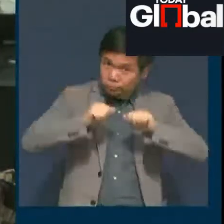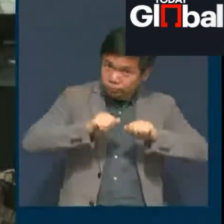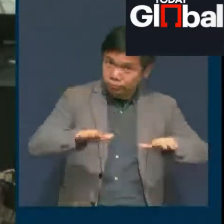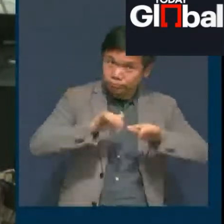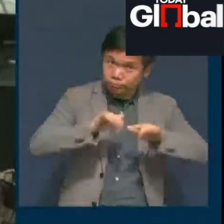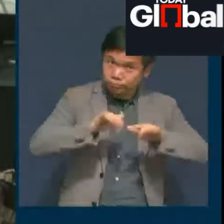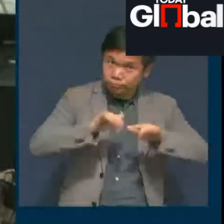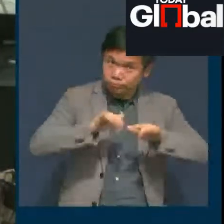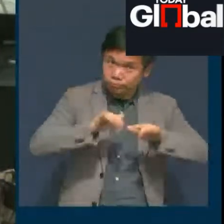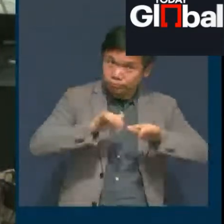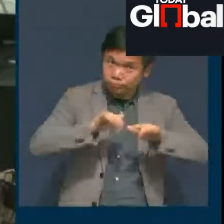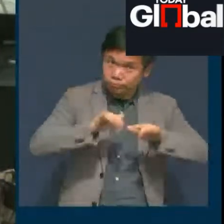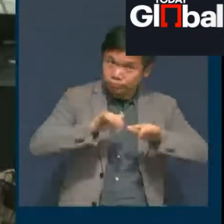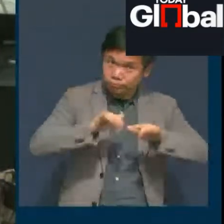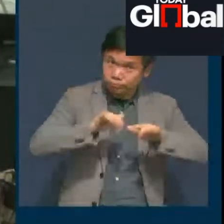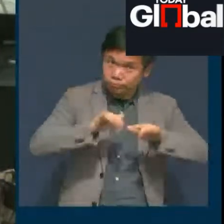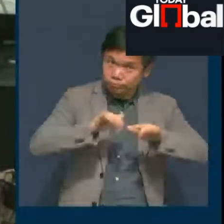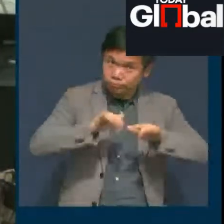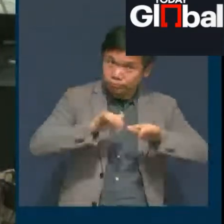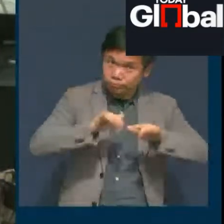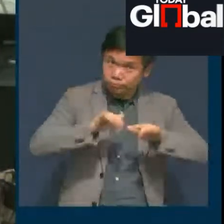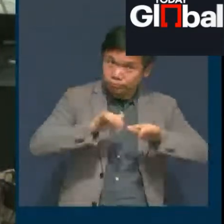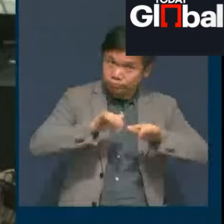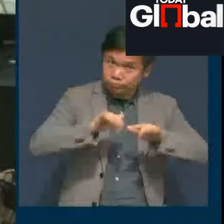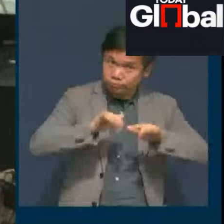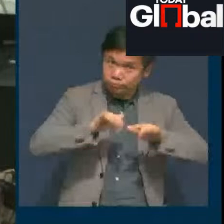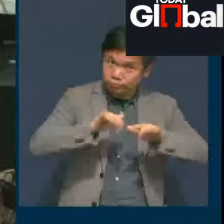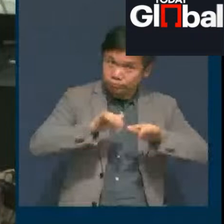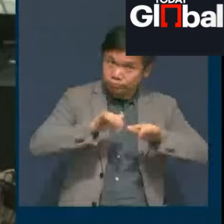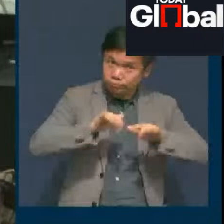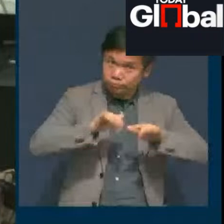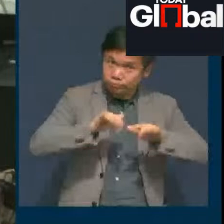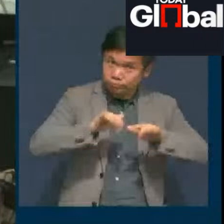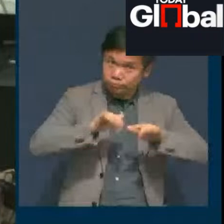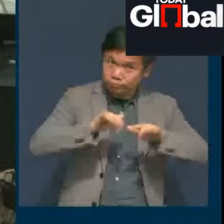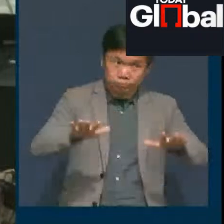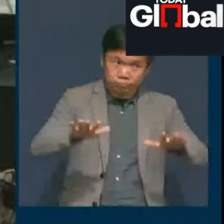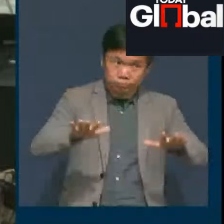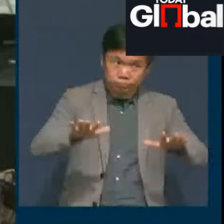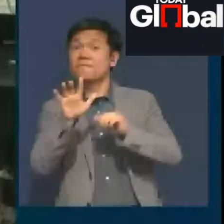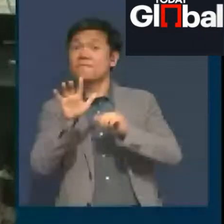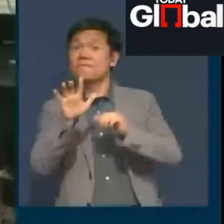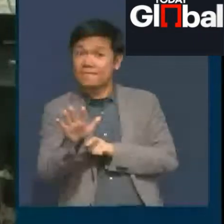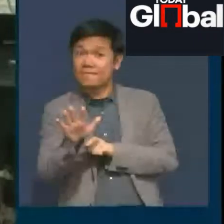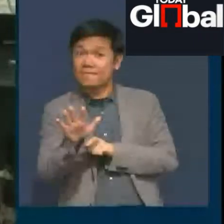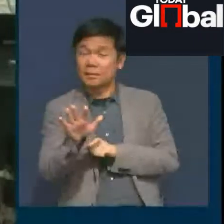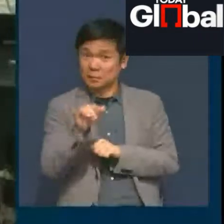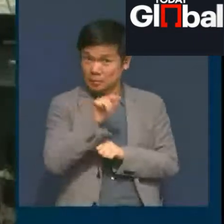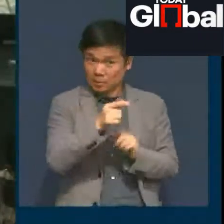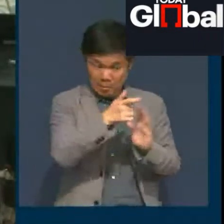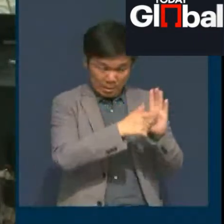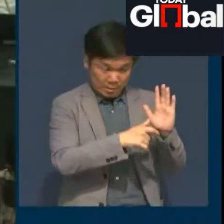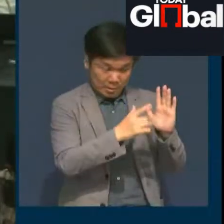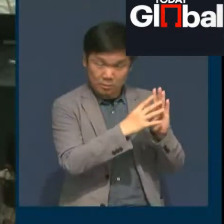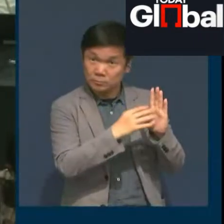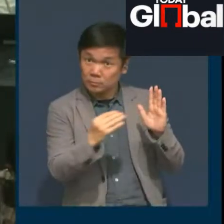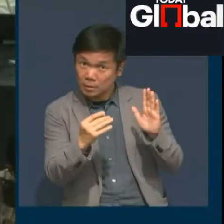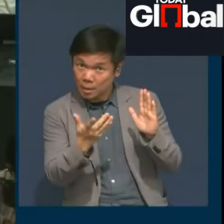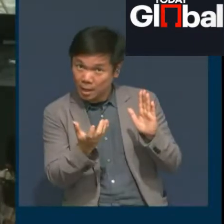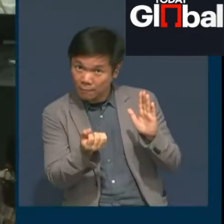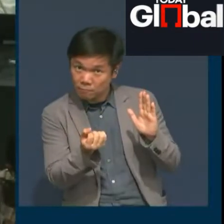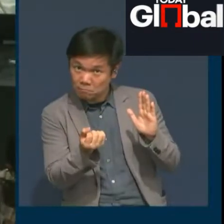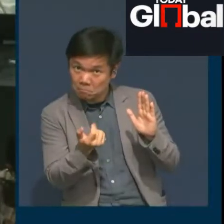in Articles 73 to 75 are being implemented on an